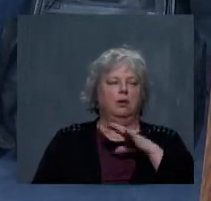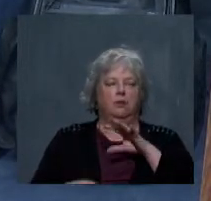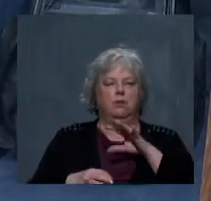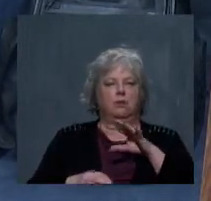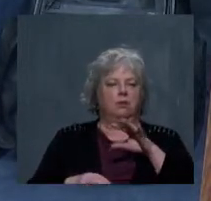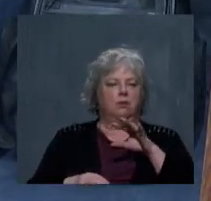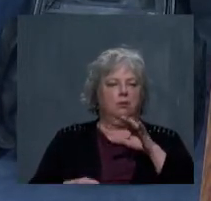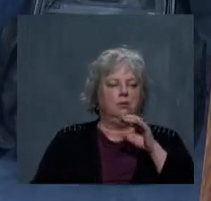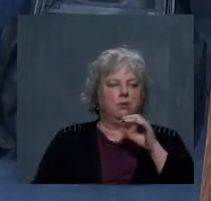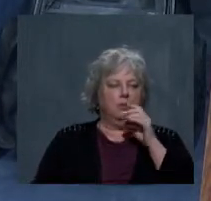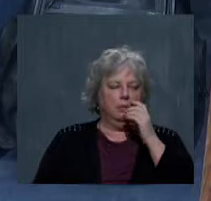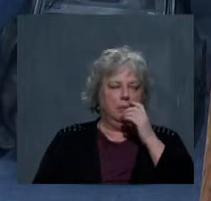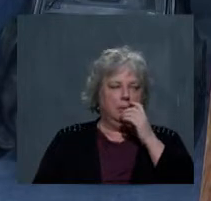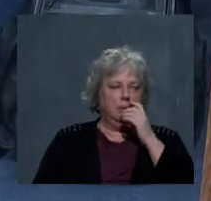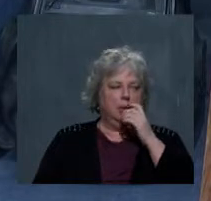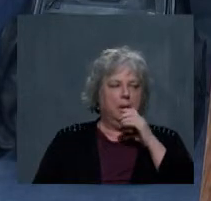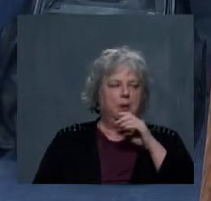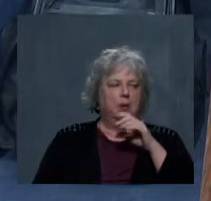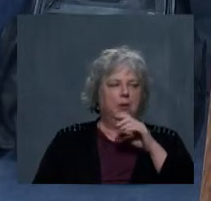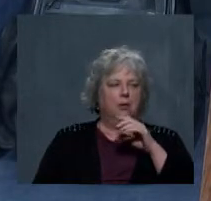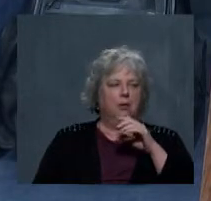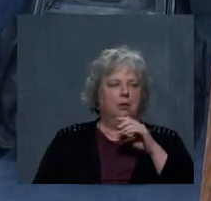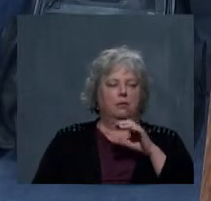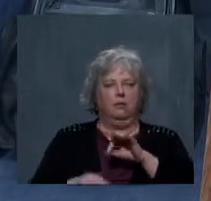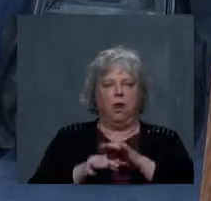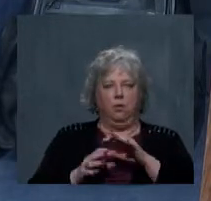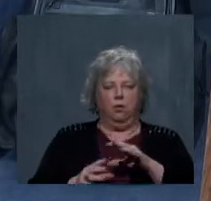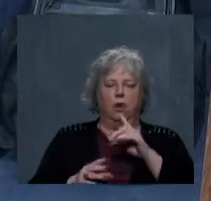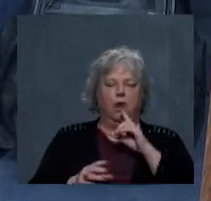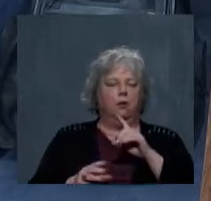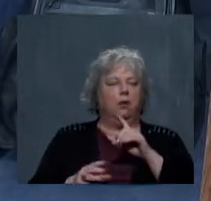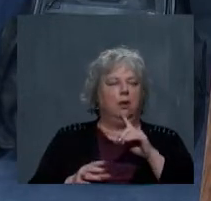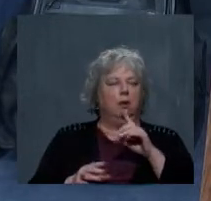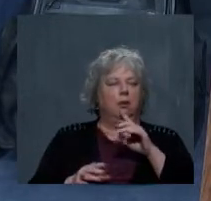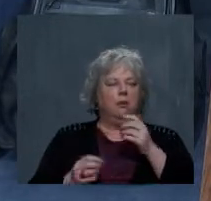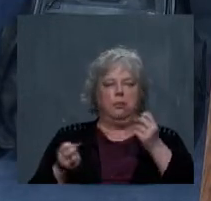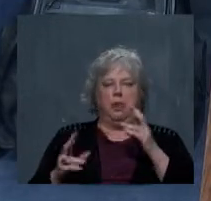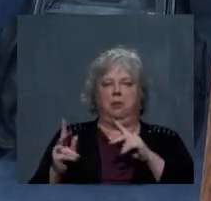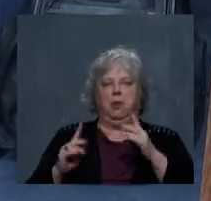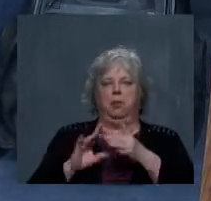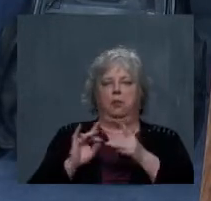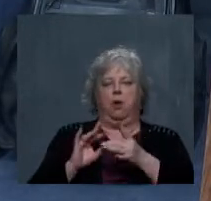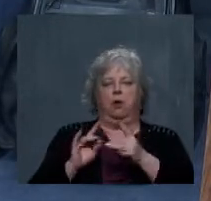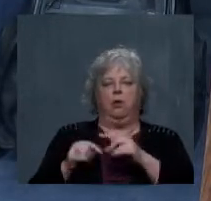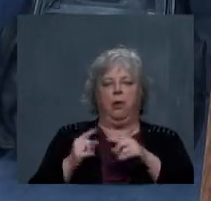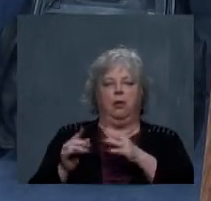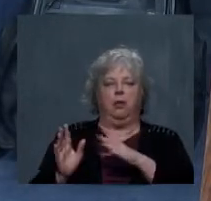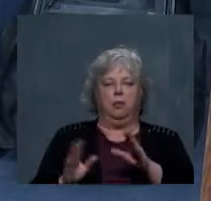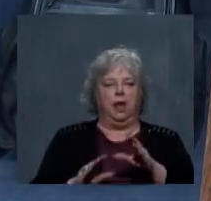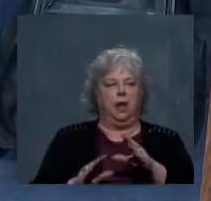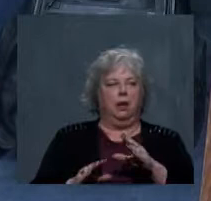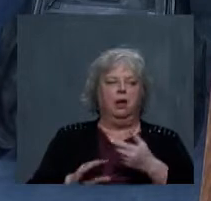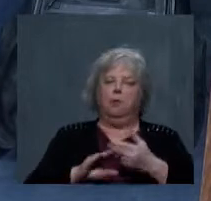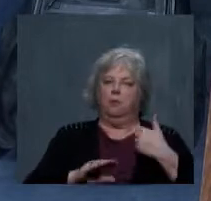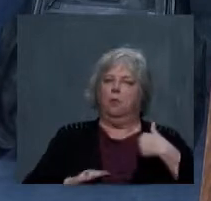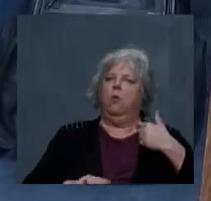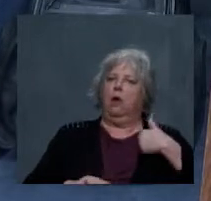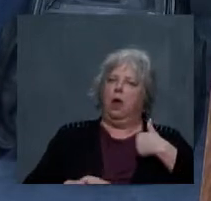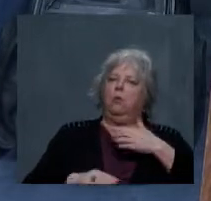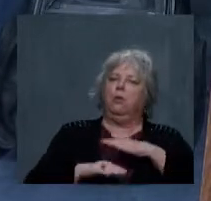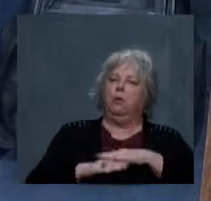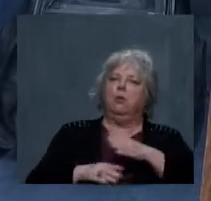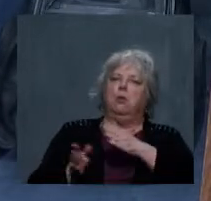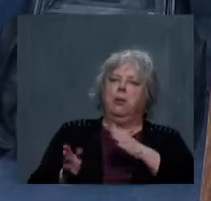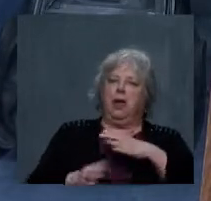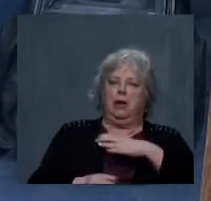of people that talked about the plans and how it was developed. I was on the Planning Commission also,